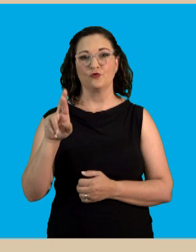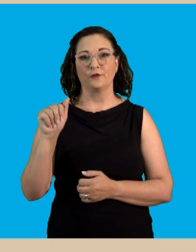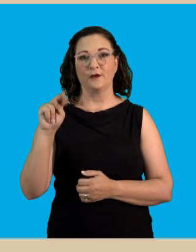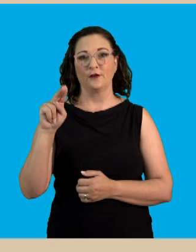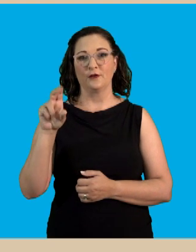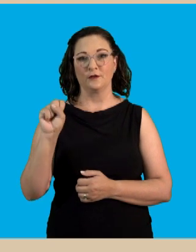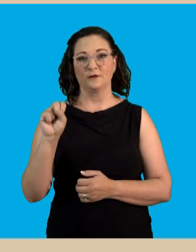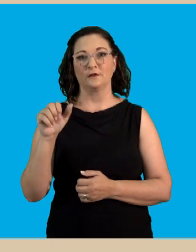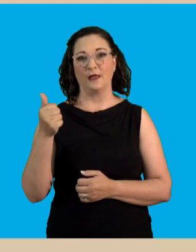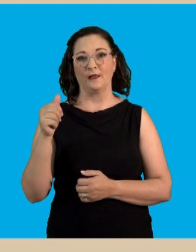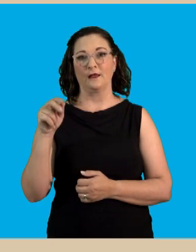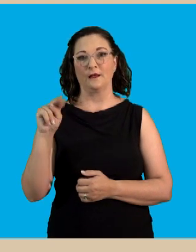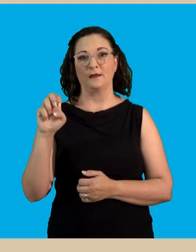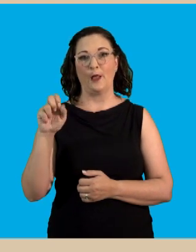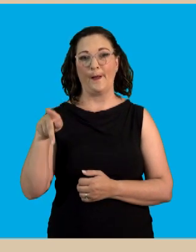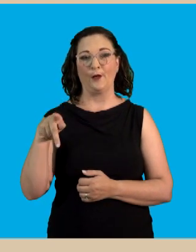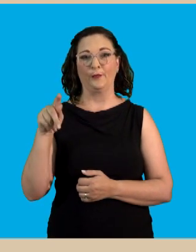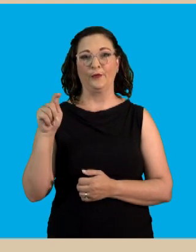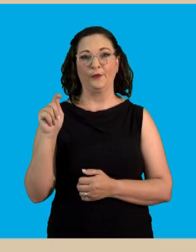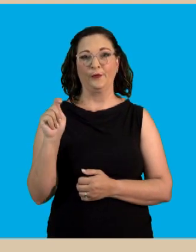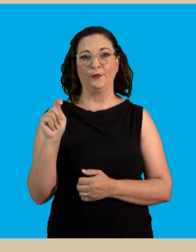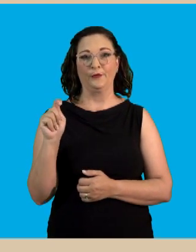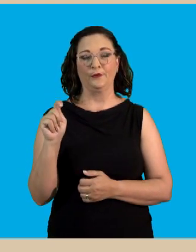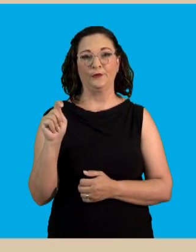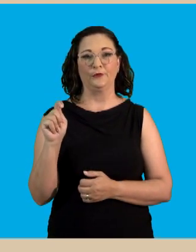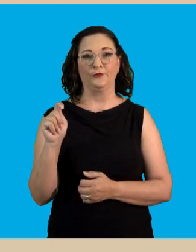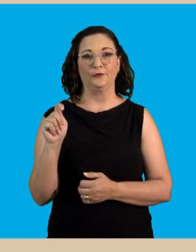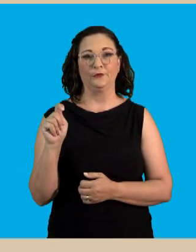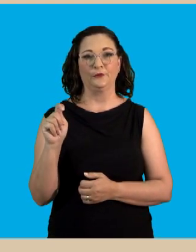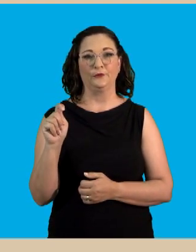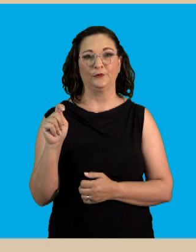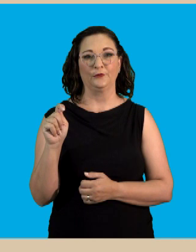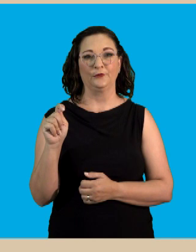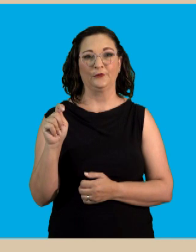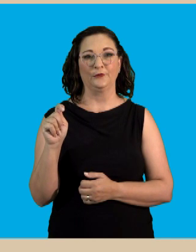Uranus, and Neptune.